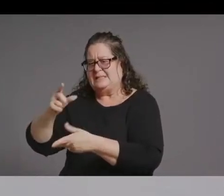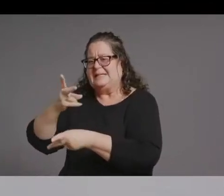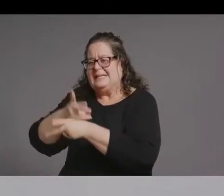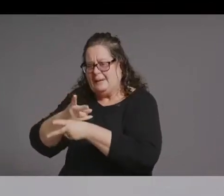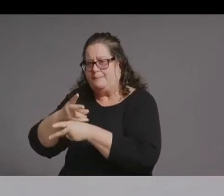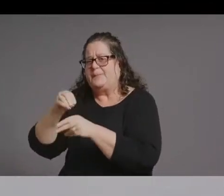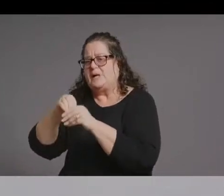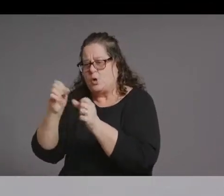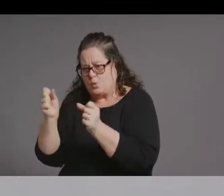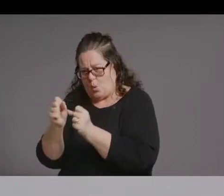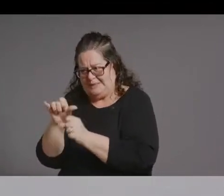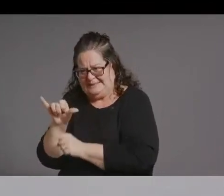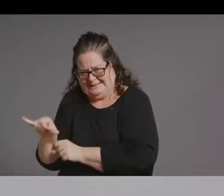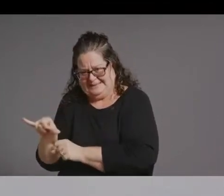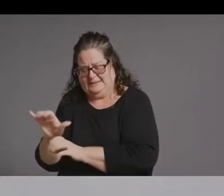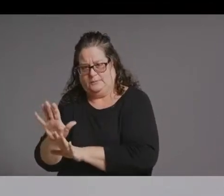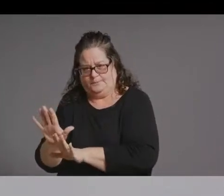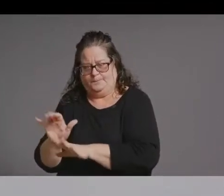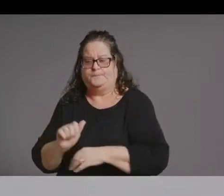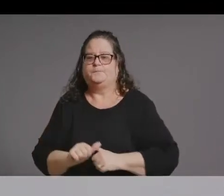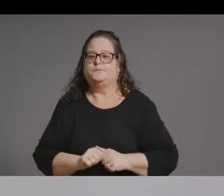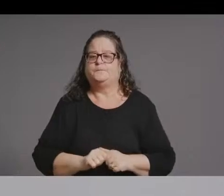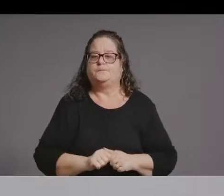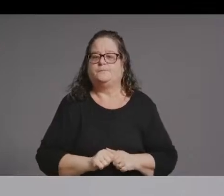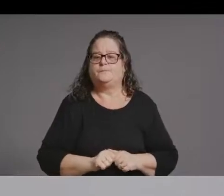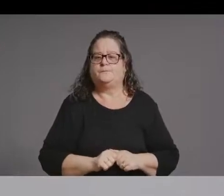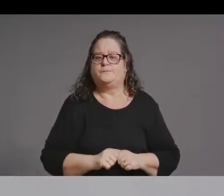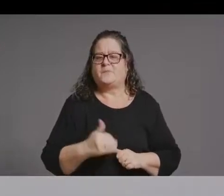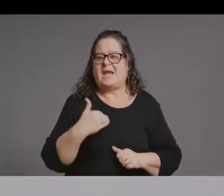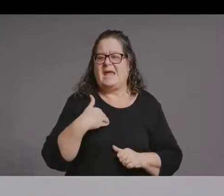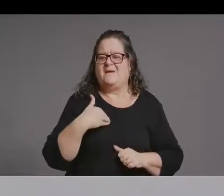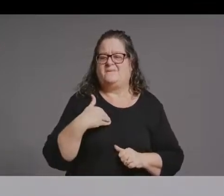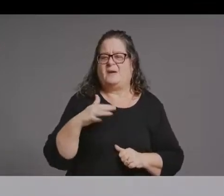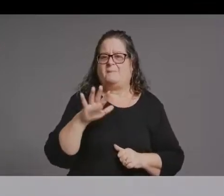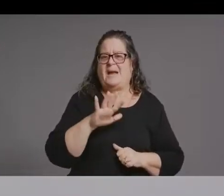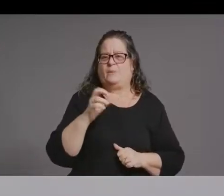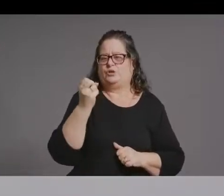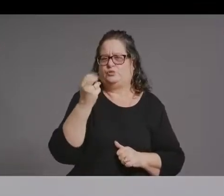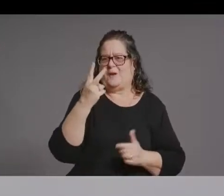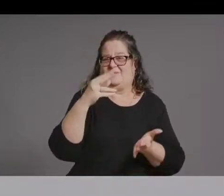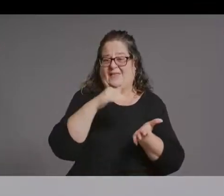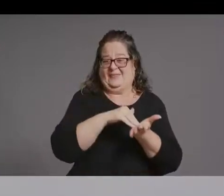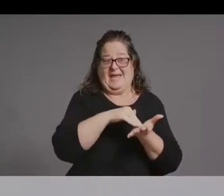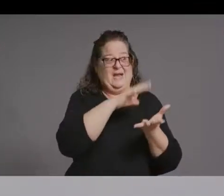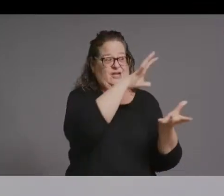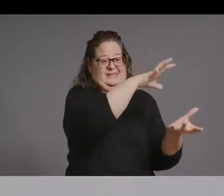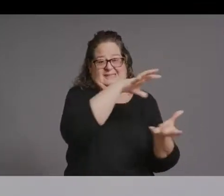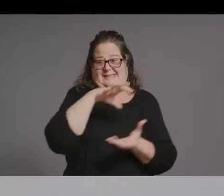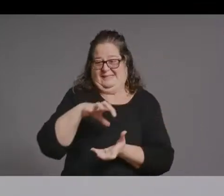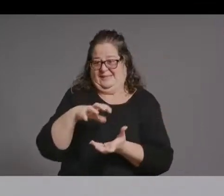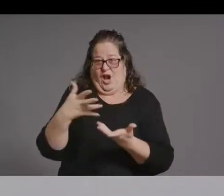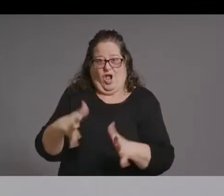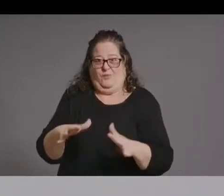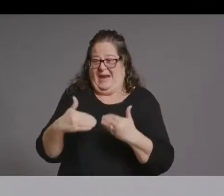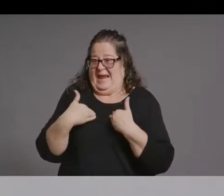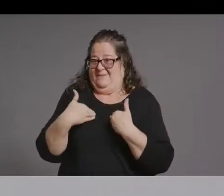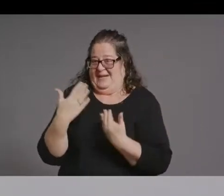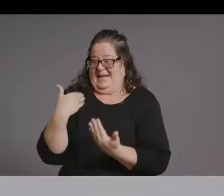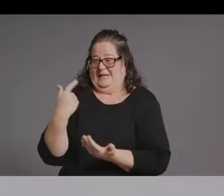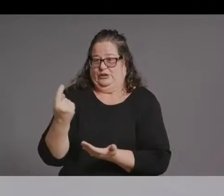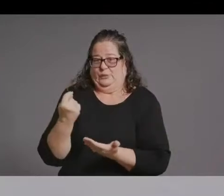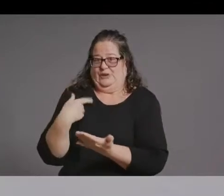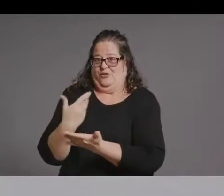doses could just come out. It was about 12,000 doses that we received in Arizona this week. If doses became available, if